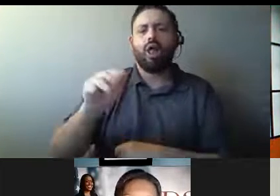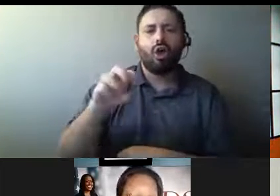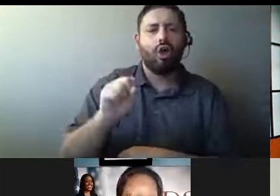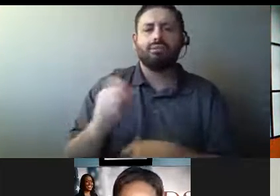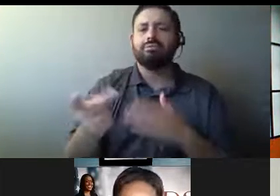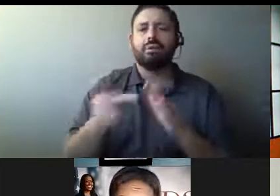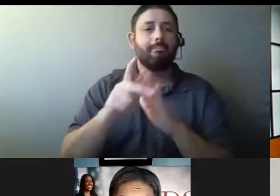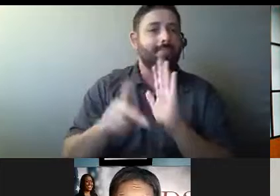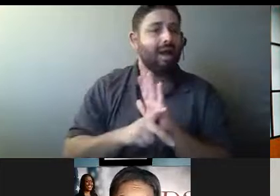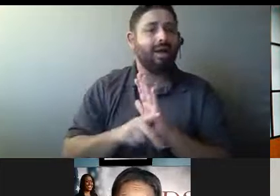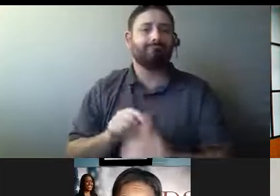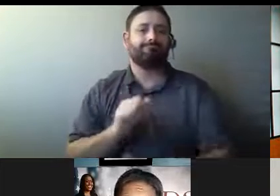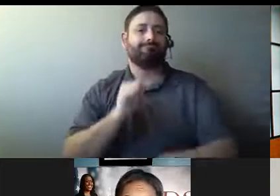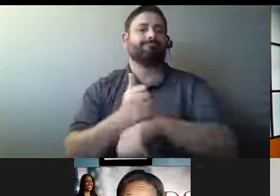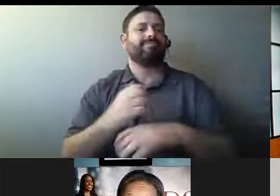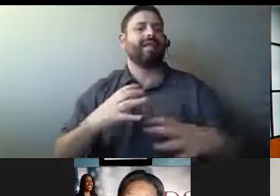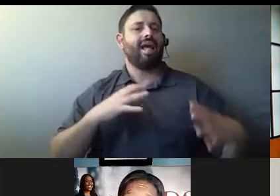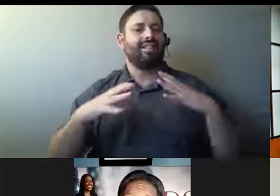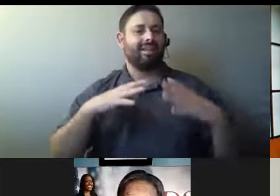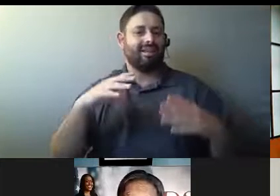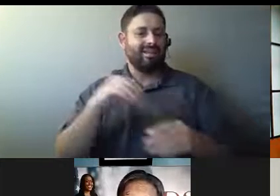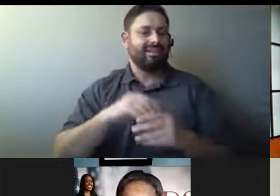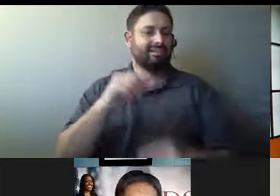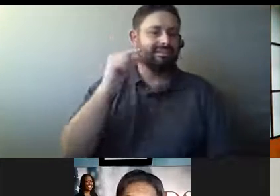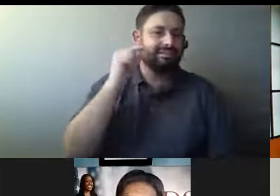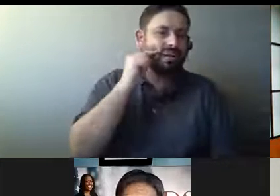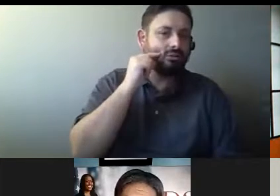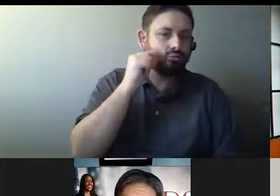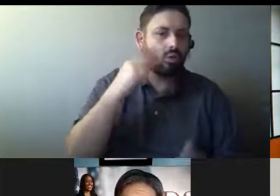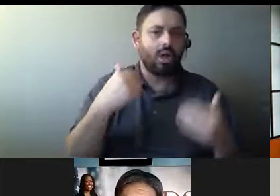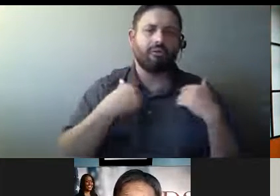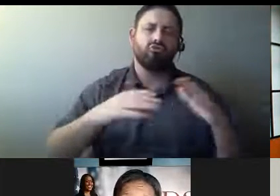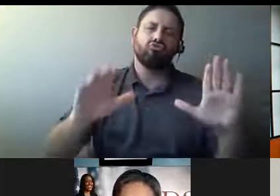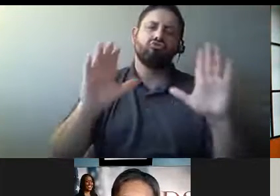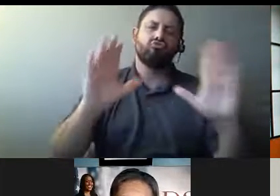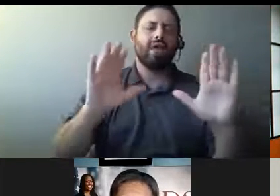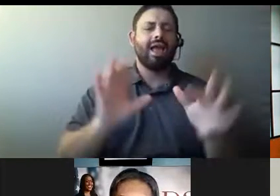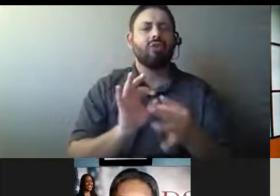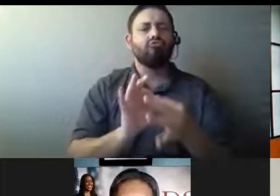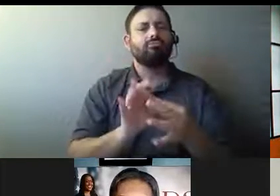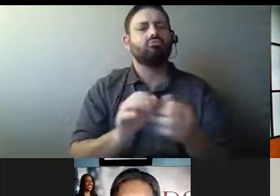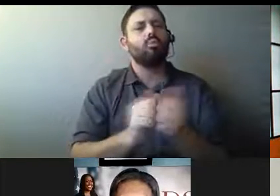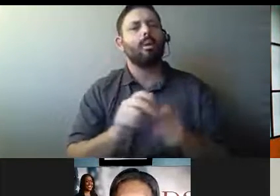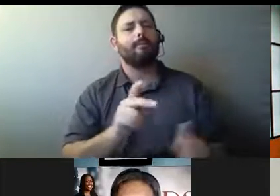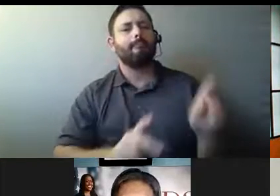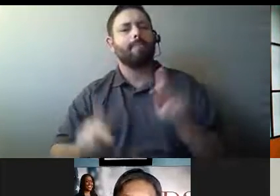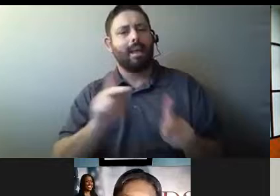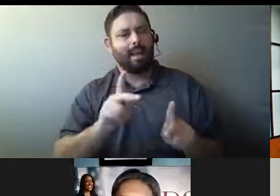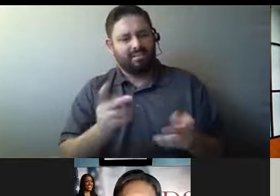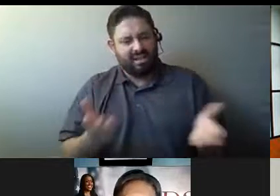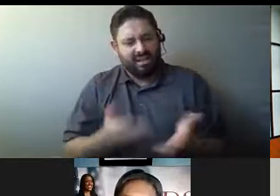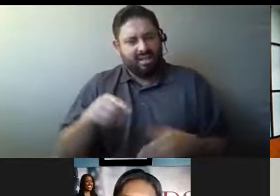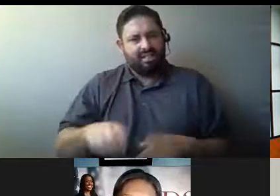put holidays in place here in San Antonio. We have a great relationship with just the people who are in the district,